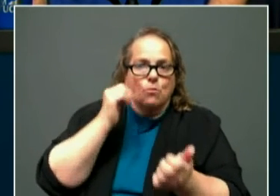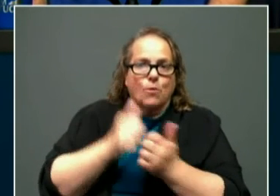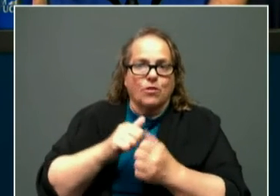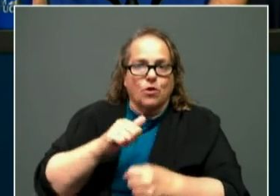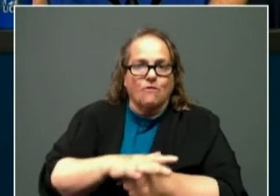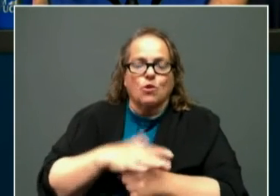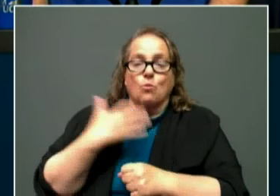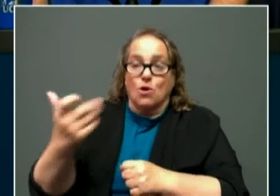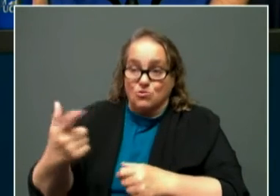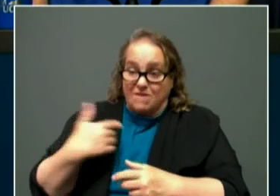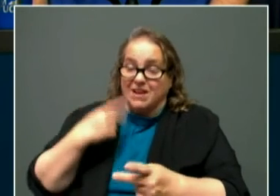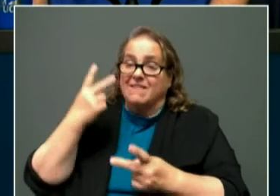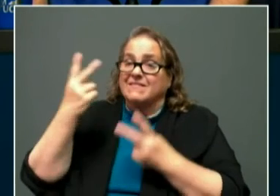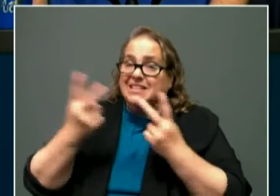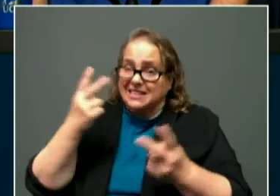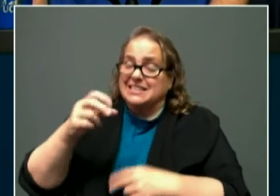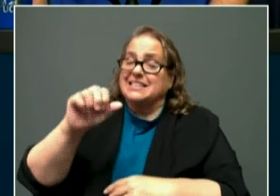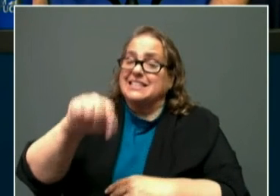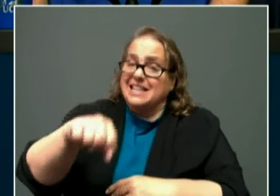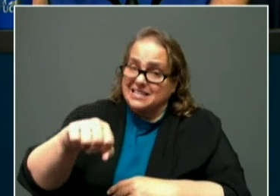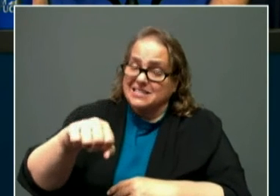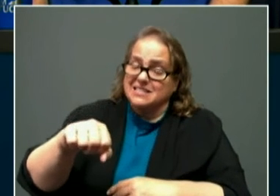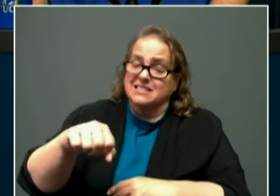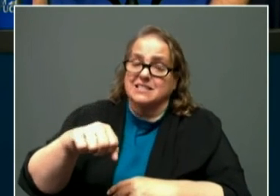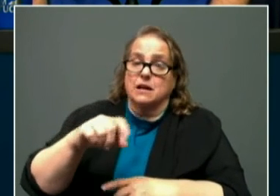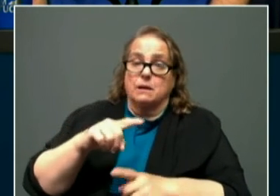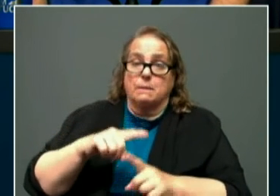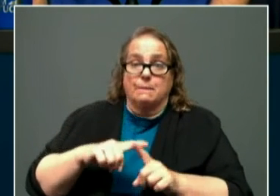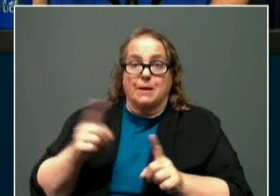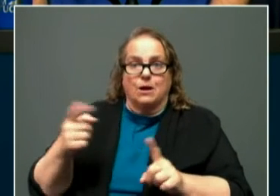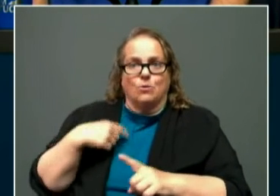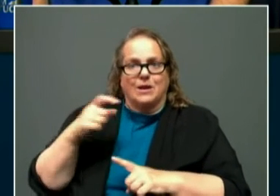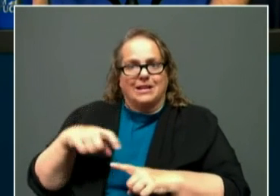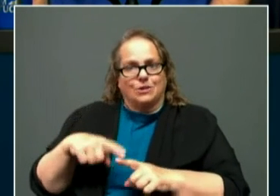haven't had in so long, but we need to see